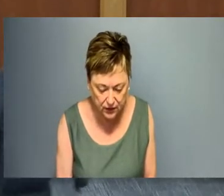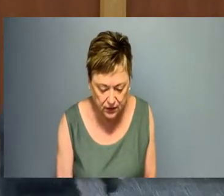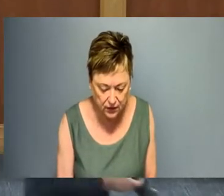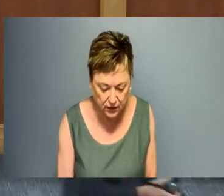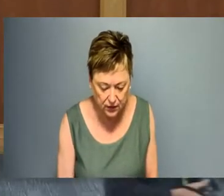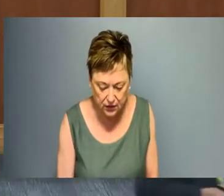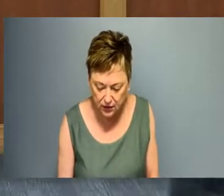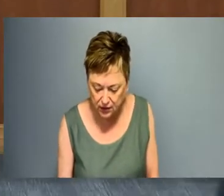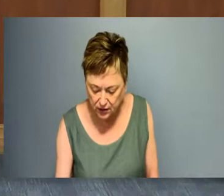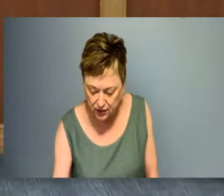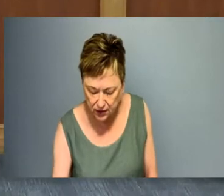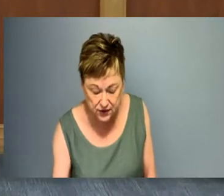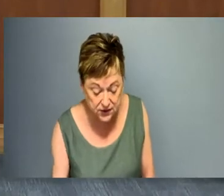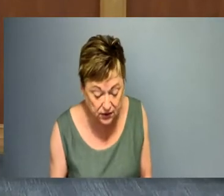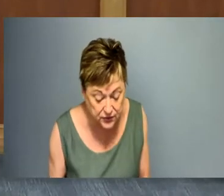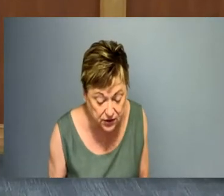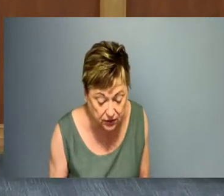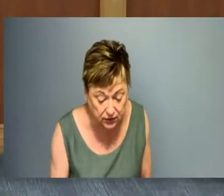Thank you very much.